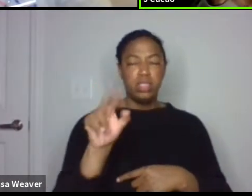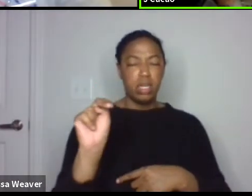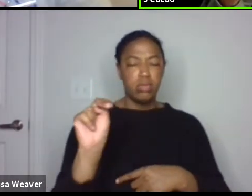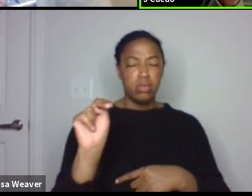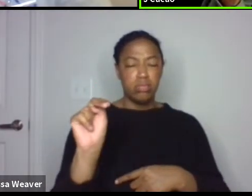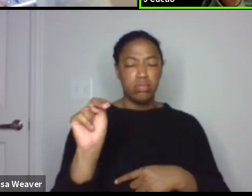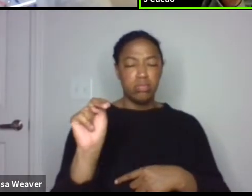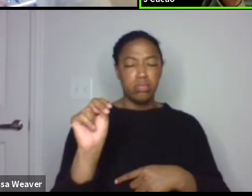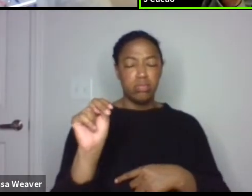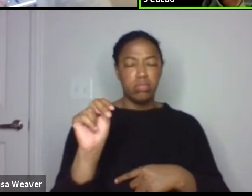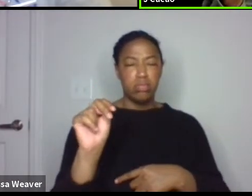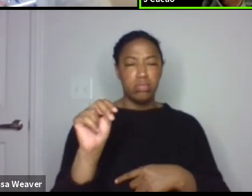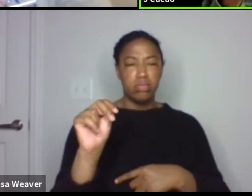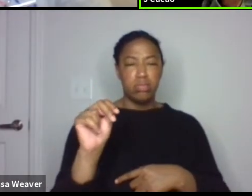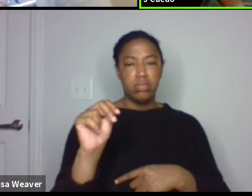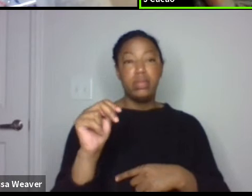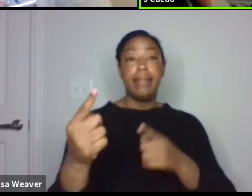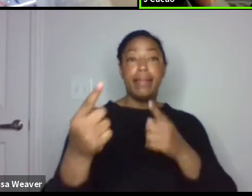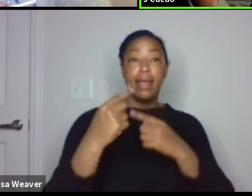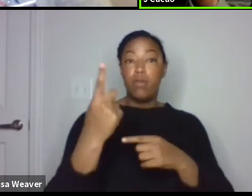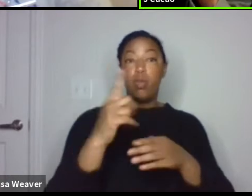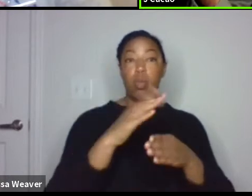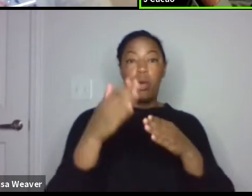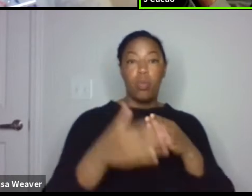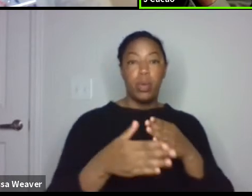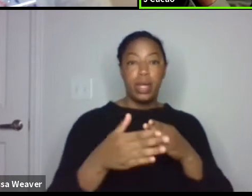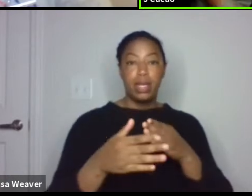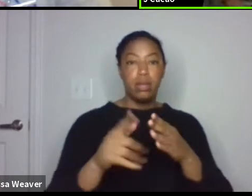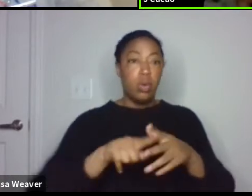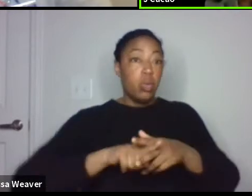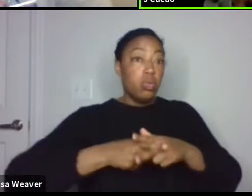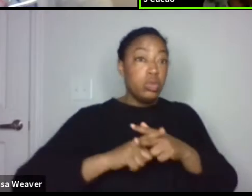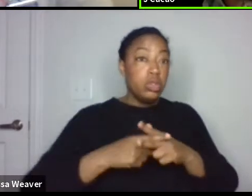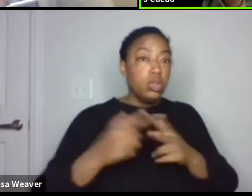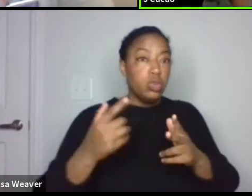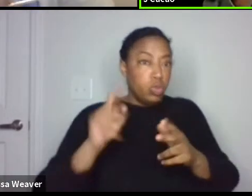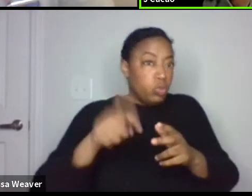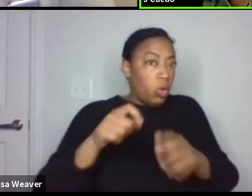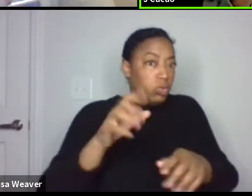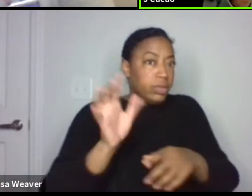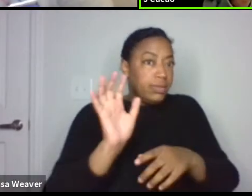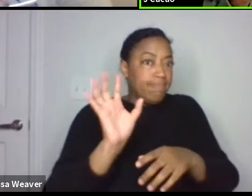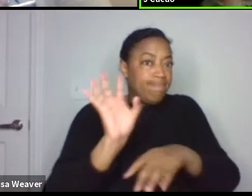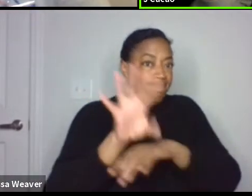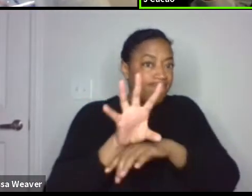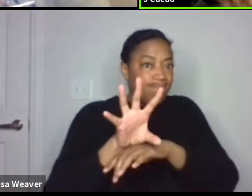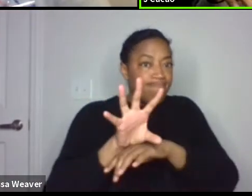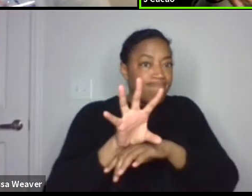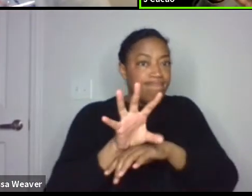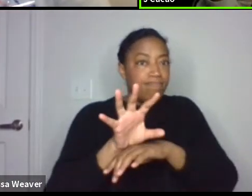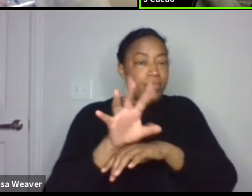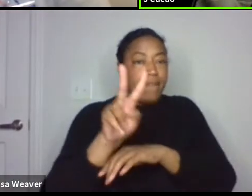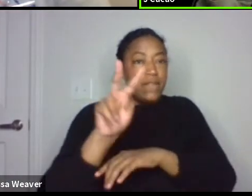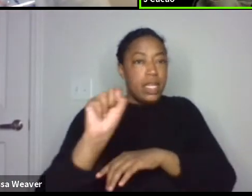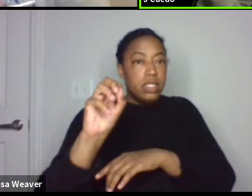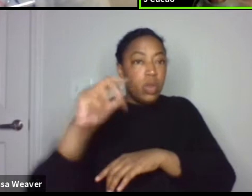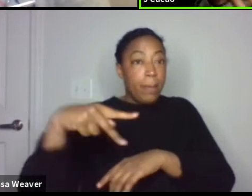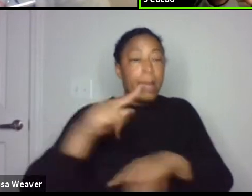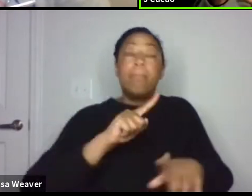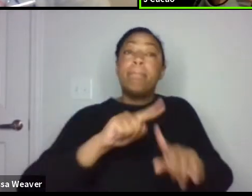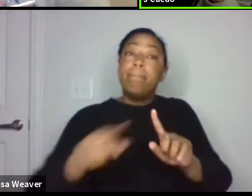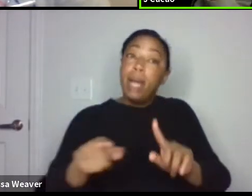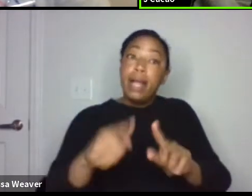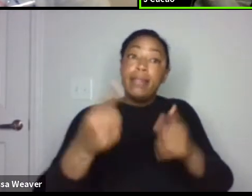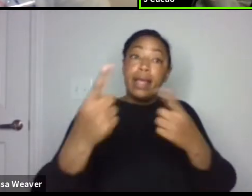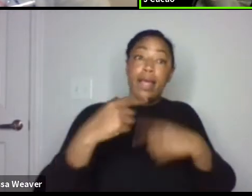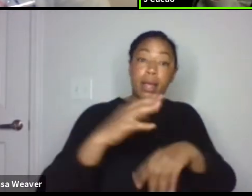came down for a weekend. The original intent was to shoot VSOP, but like they came down on a